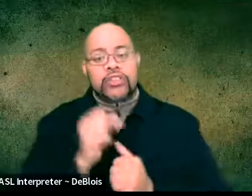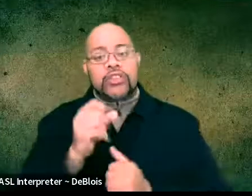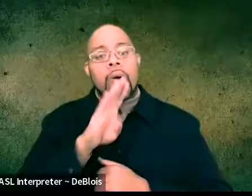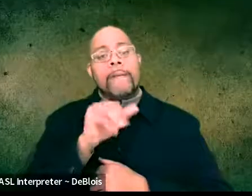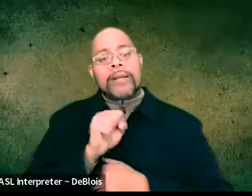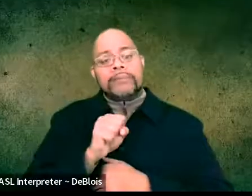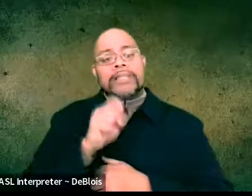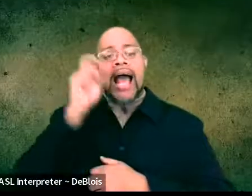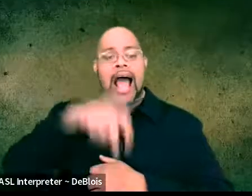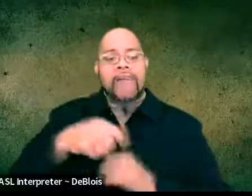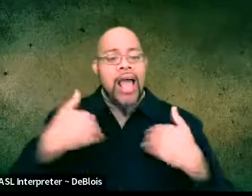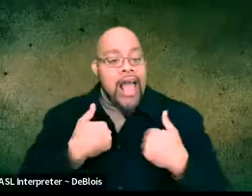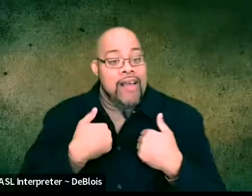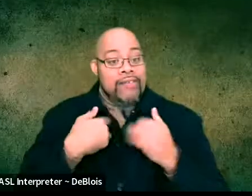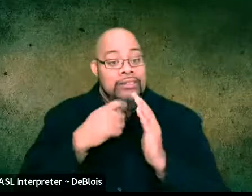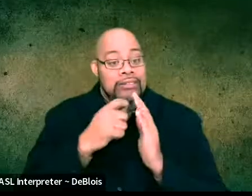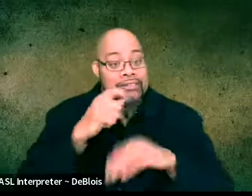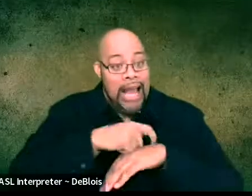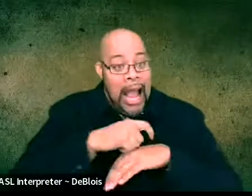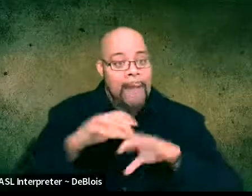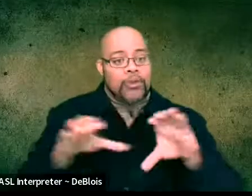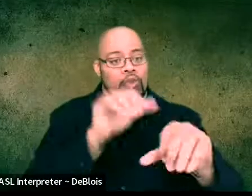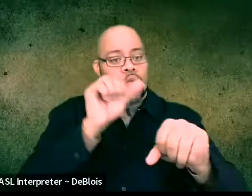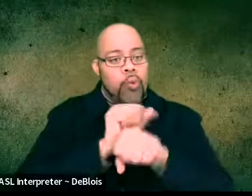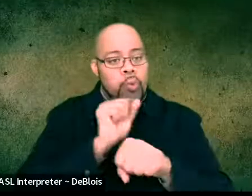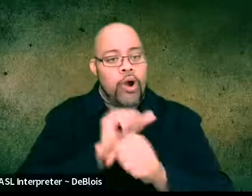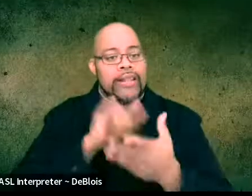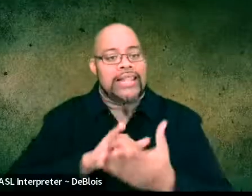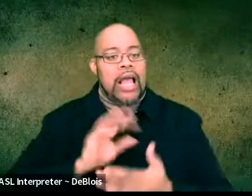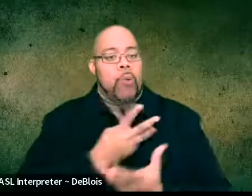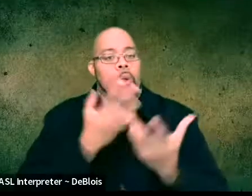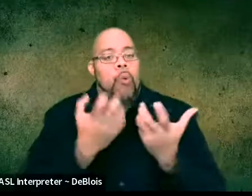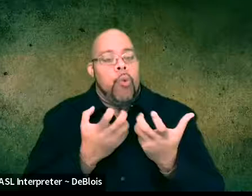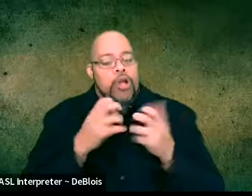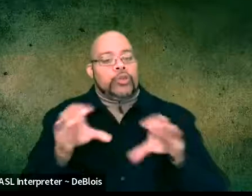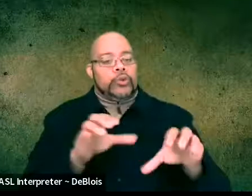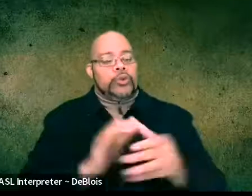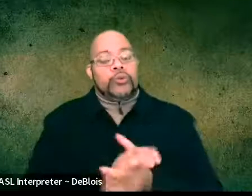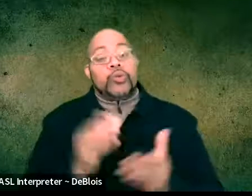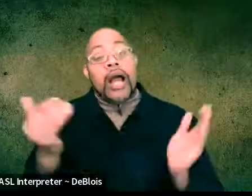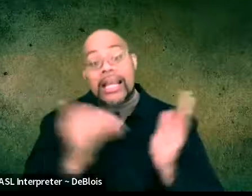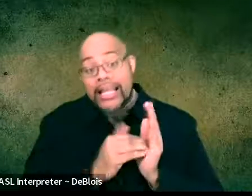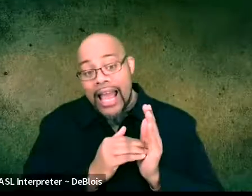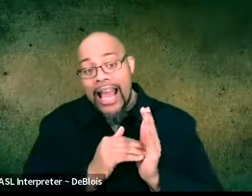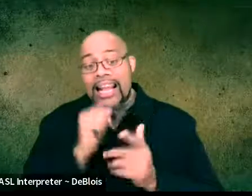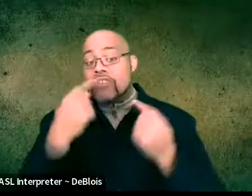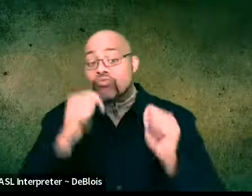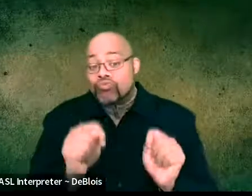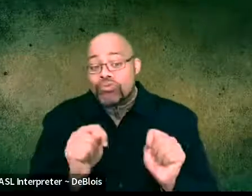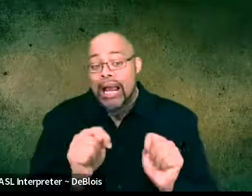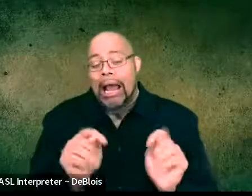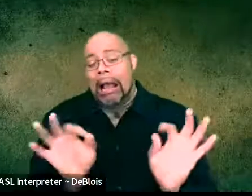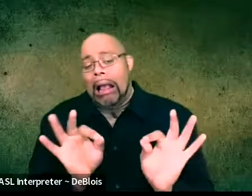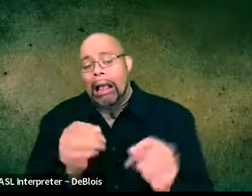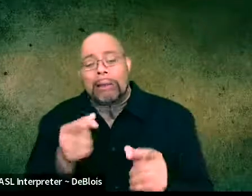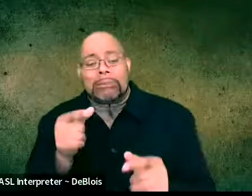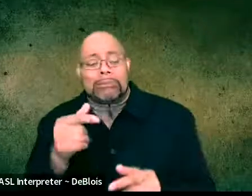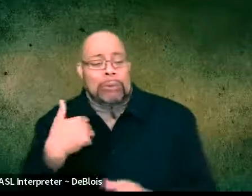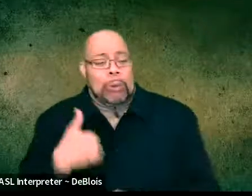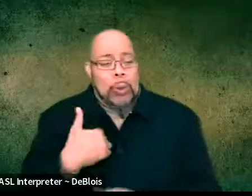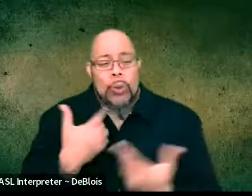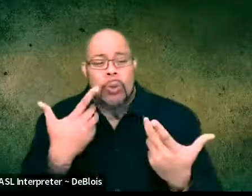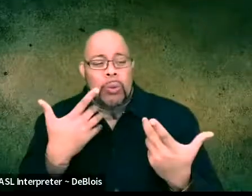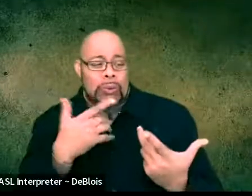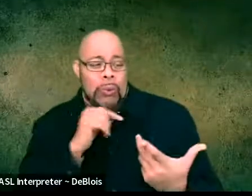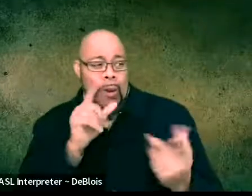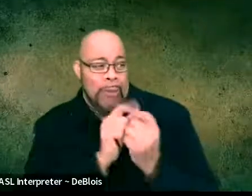BIMS has to have time to do the work that we would like to do. So again, not trying to be petty or rude. Oh, BIMS don't want to meet